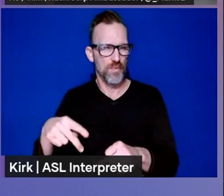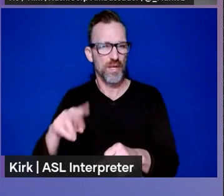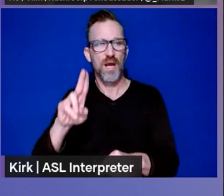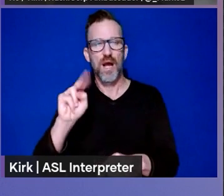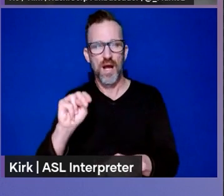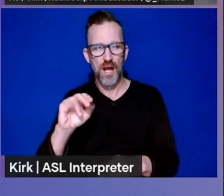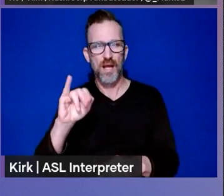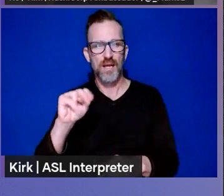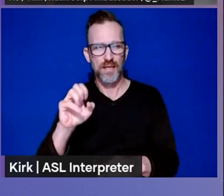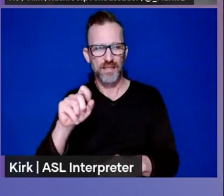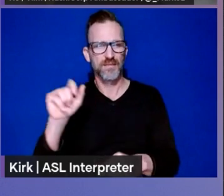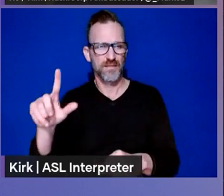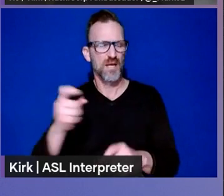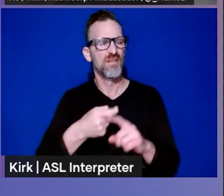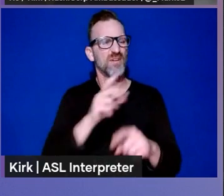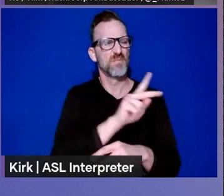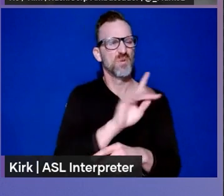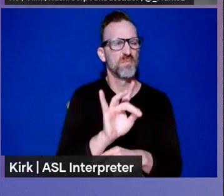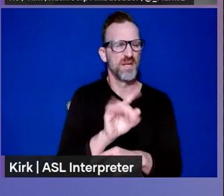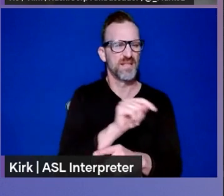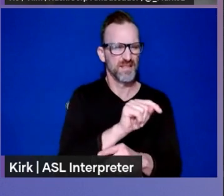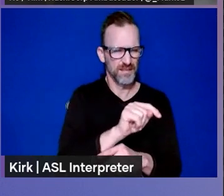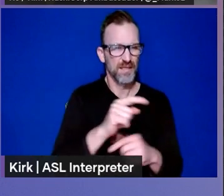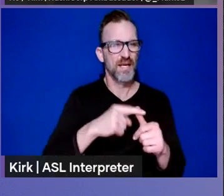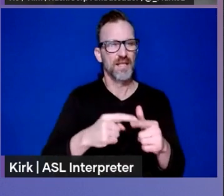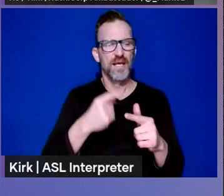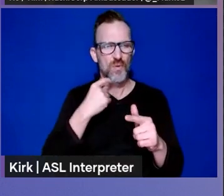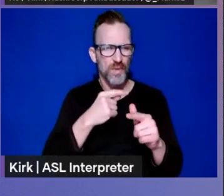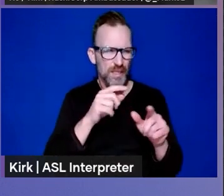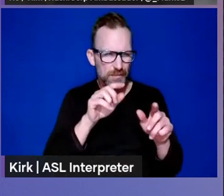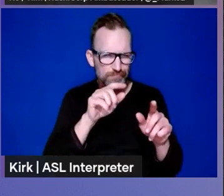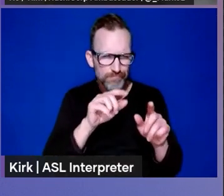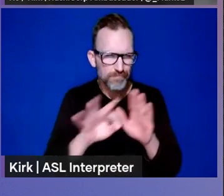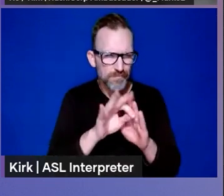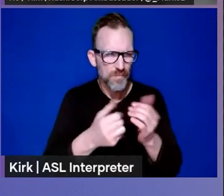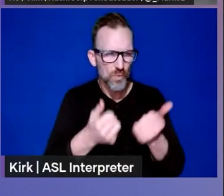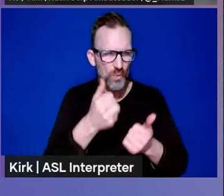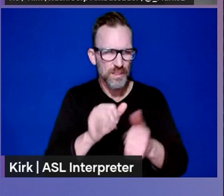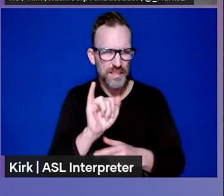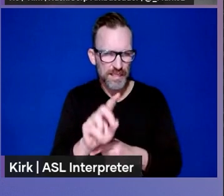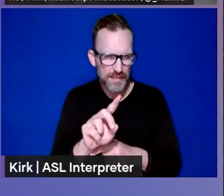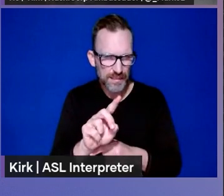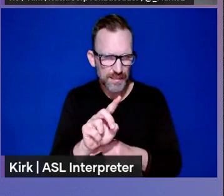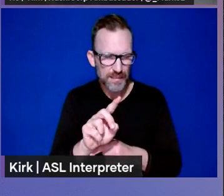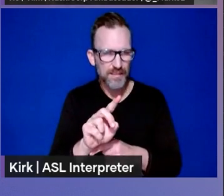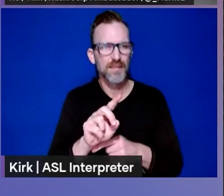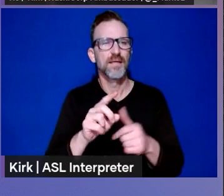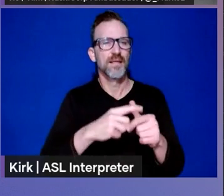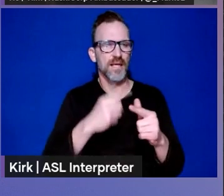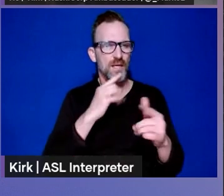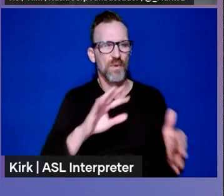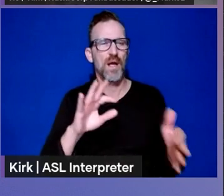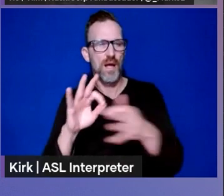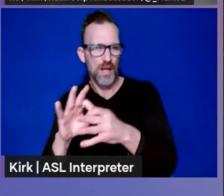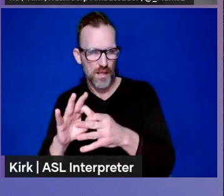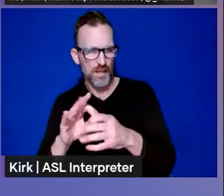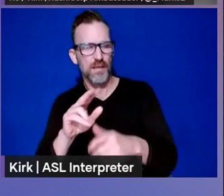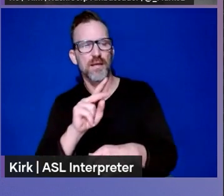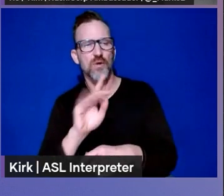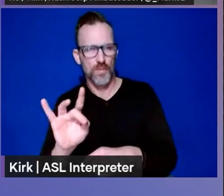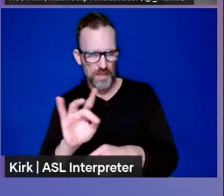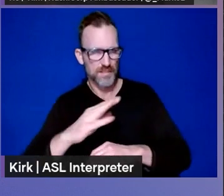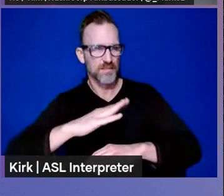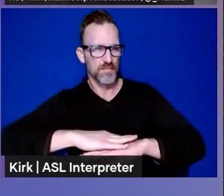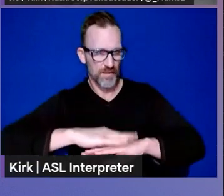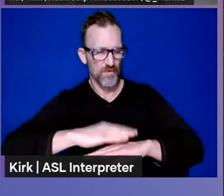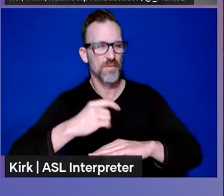Kubernetes. And we just need to specify the ID of a runner. It will go connect to my backend, which is Kubernetes. It will uninstall the